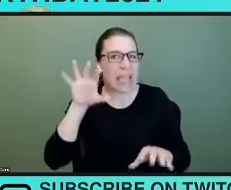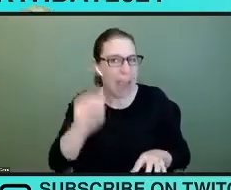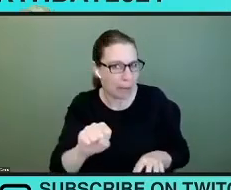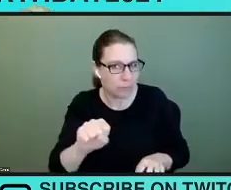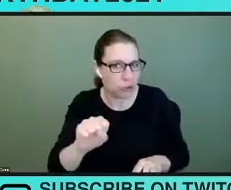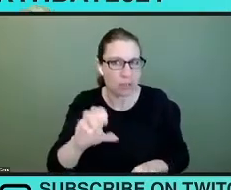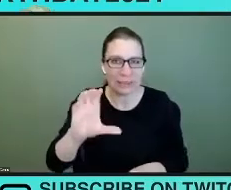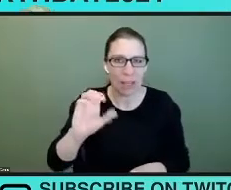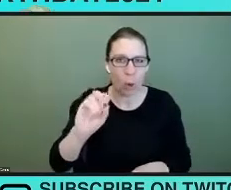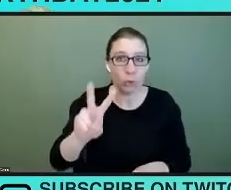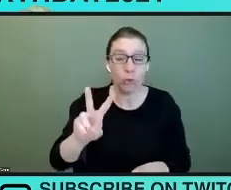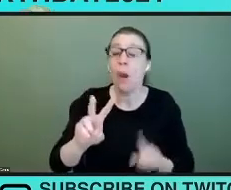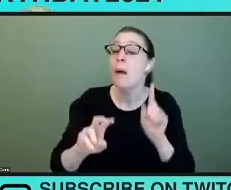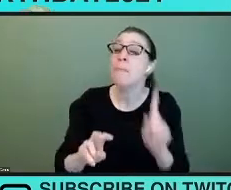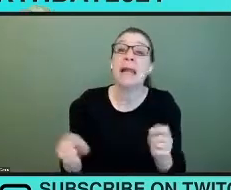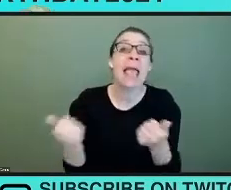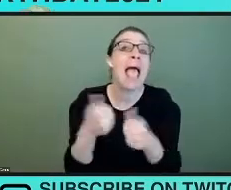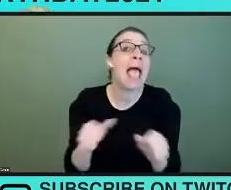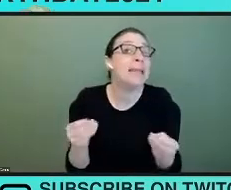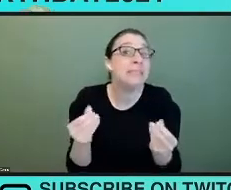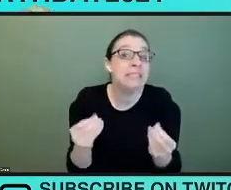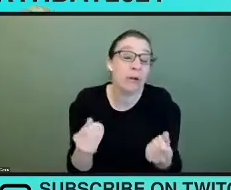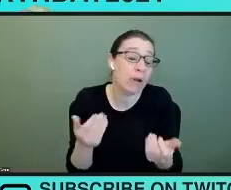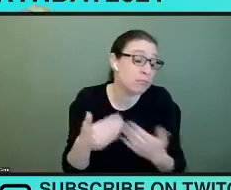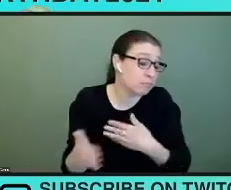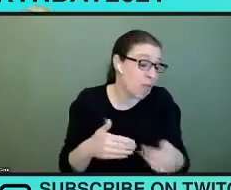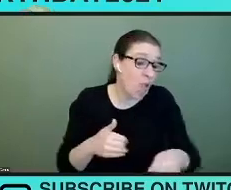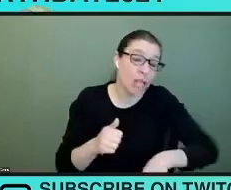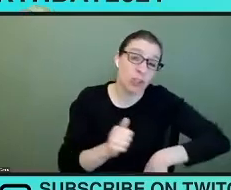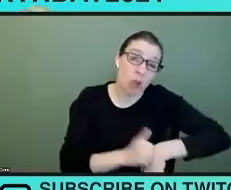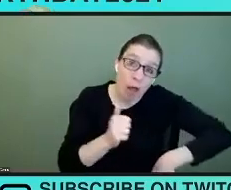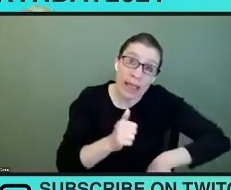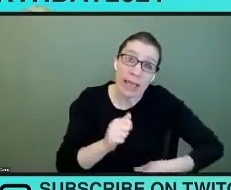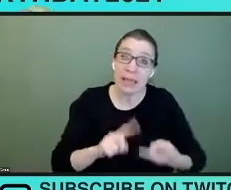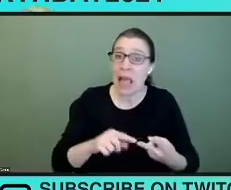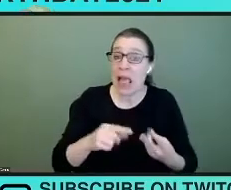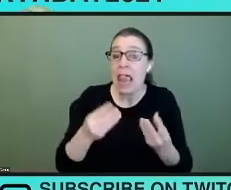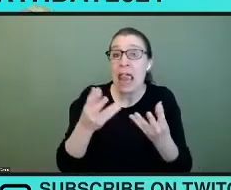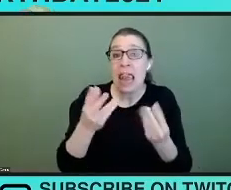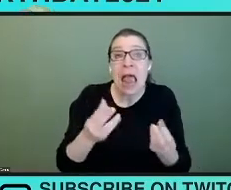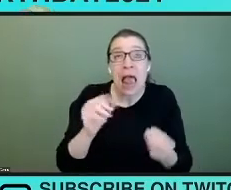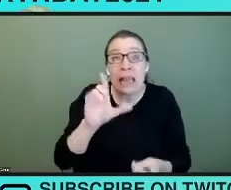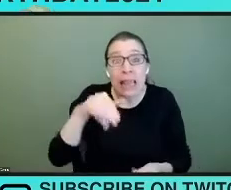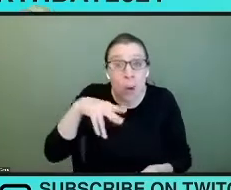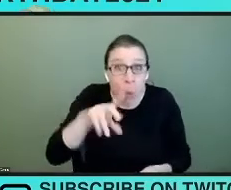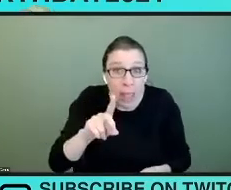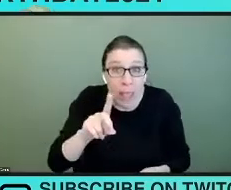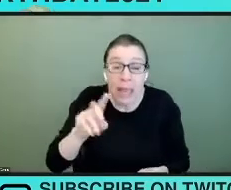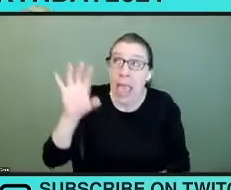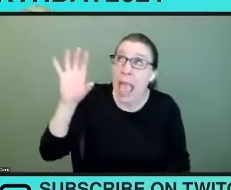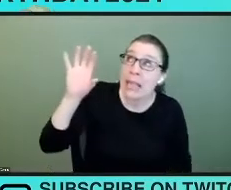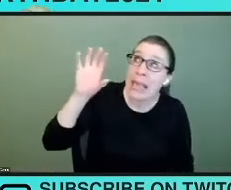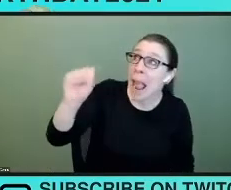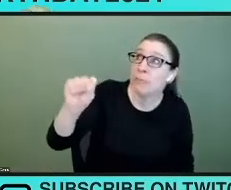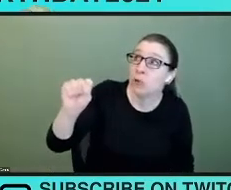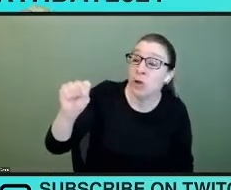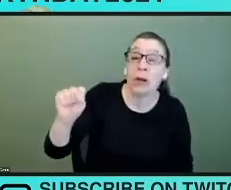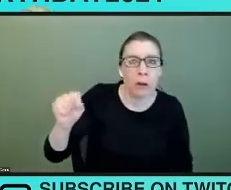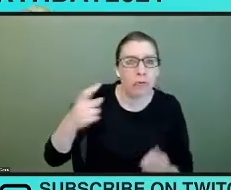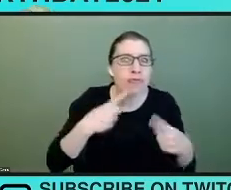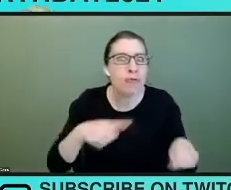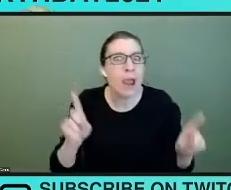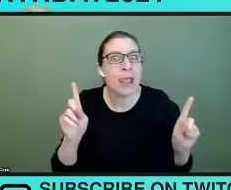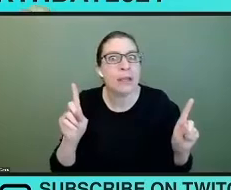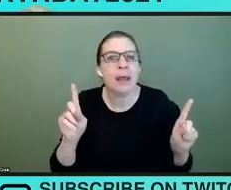it could be solid, it could be liquid, capturing carbon dioxide, you're not going to use once and throw it away, right? Because